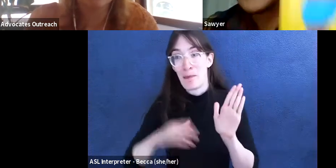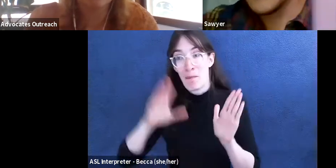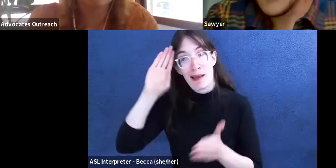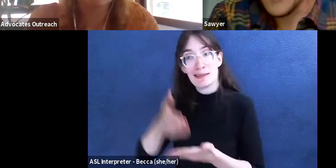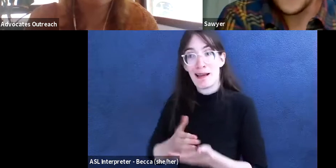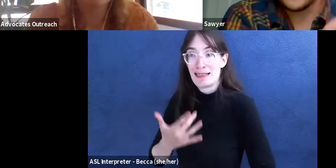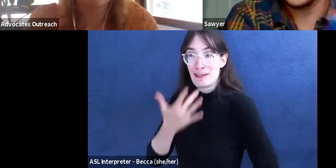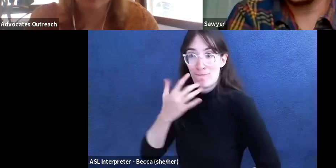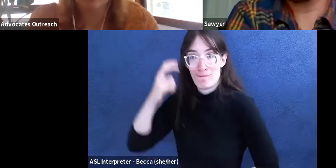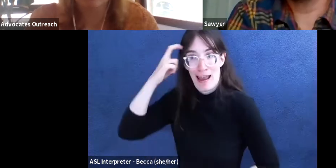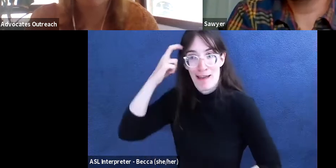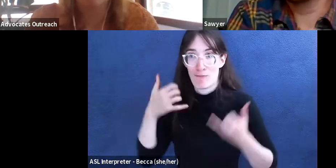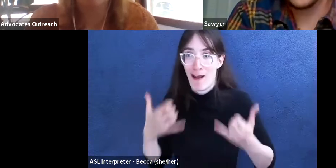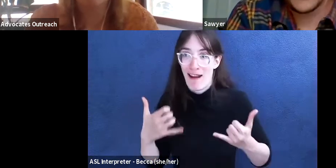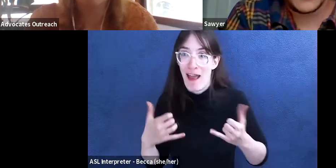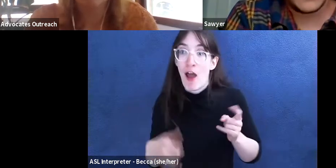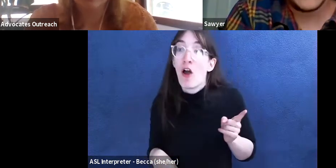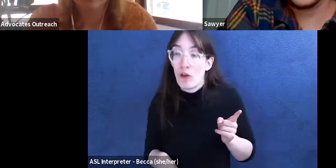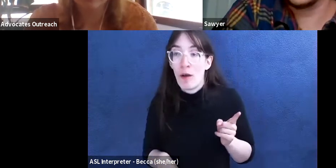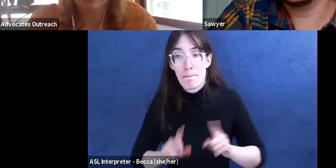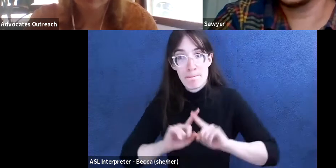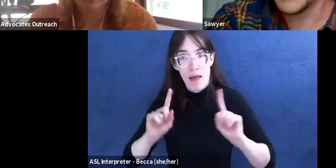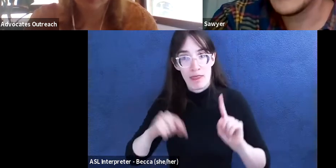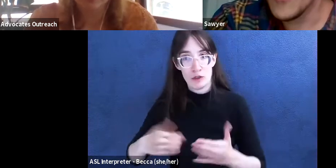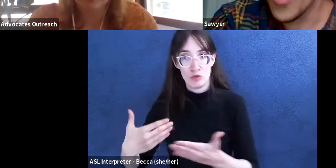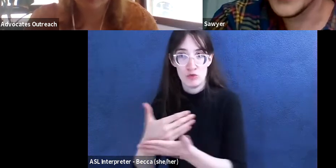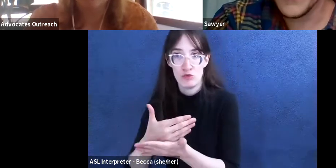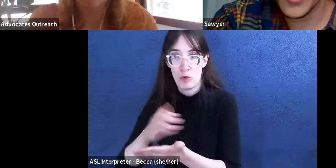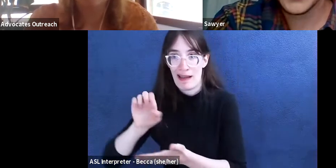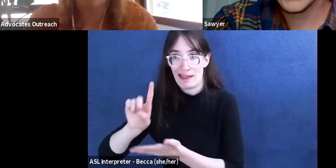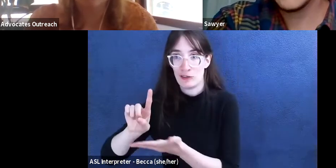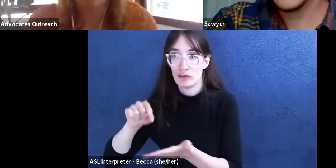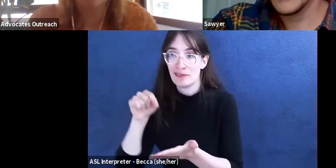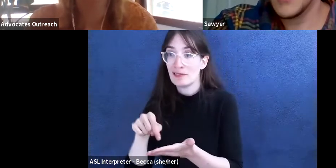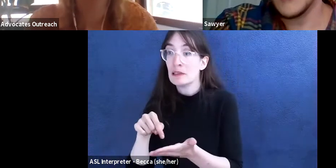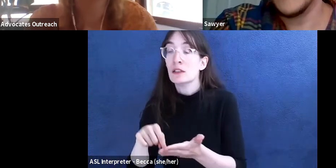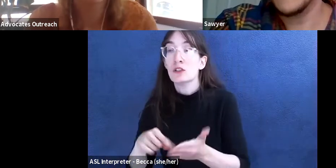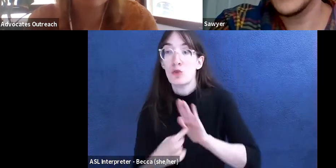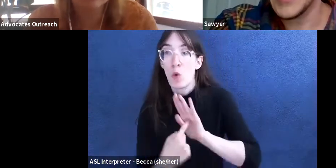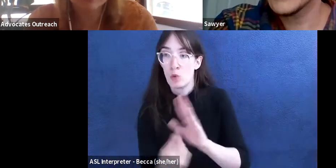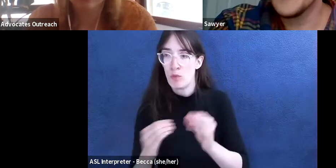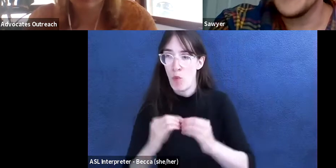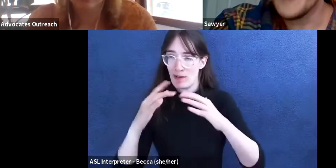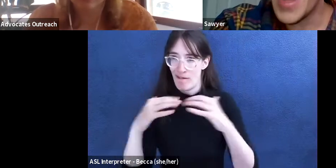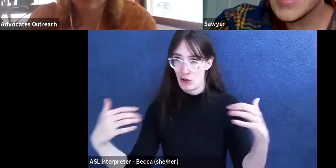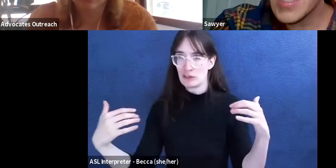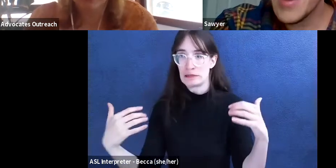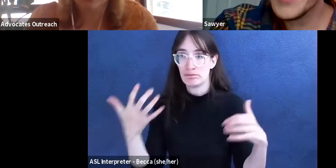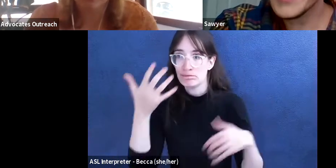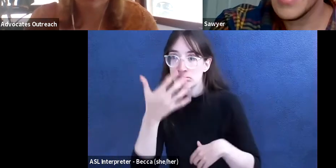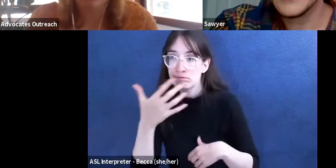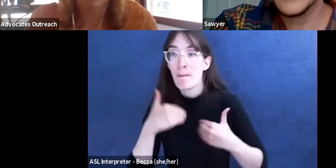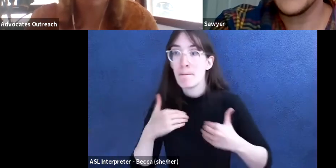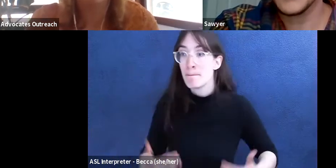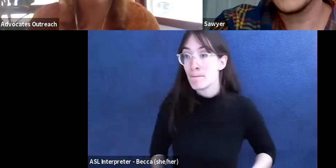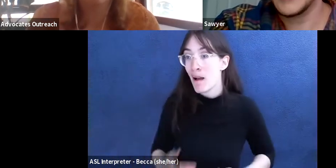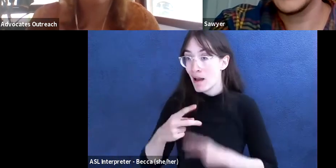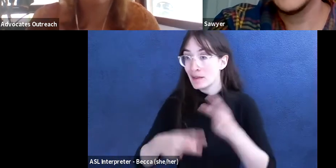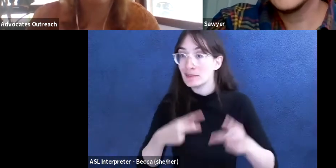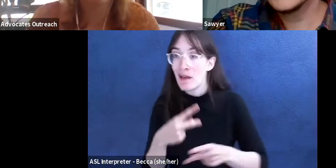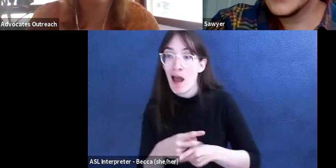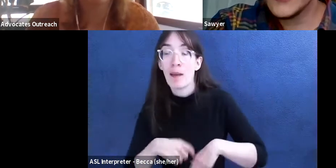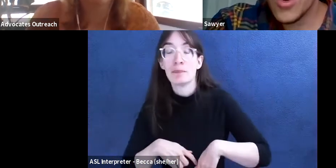just telling using the accurate word for the part. So that is, that's just like a really concrete example